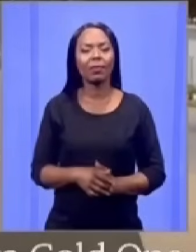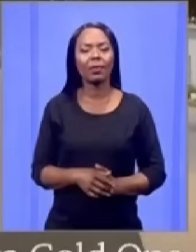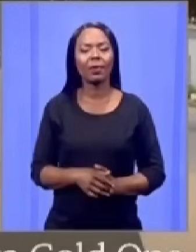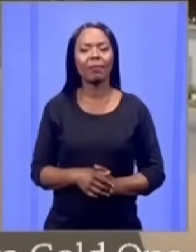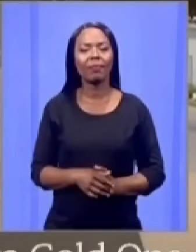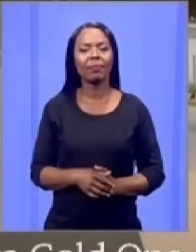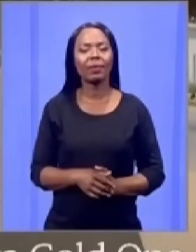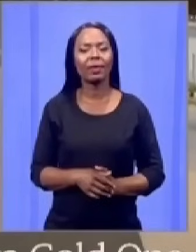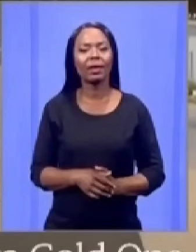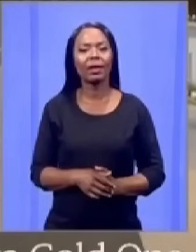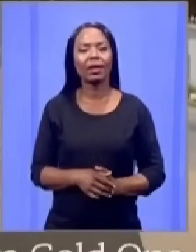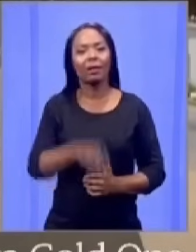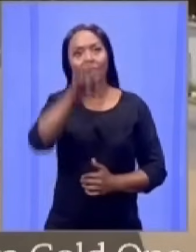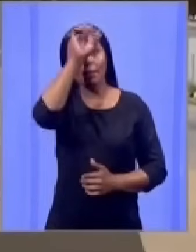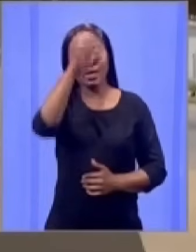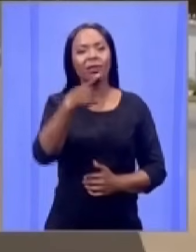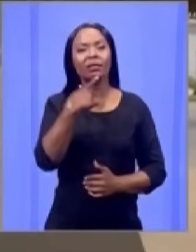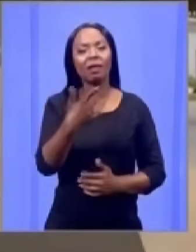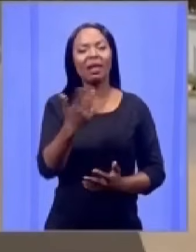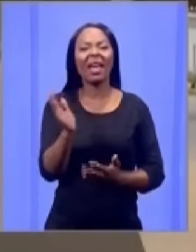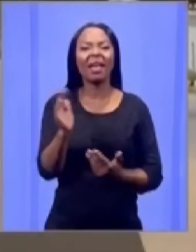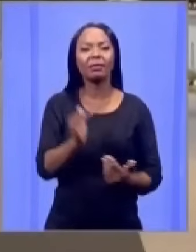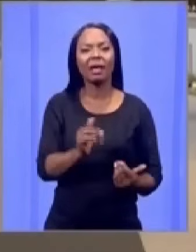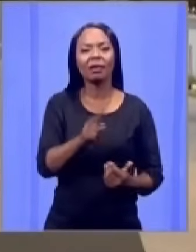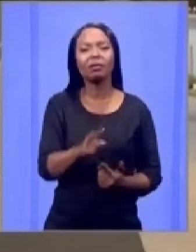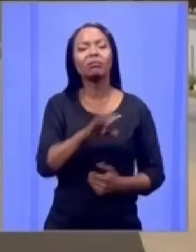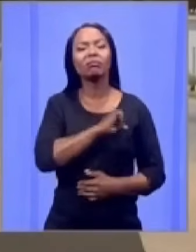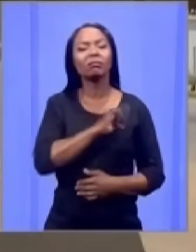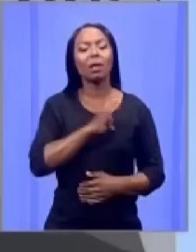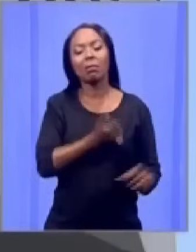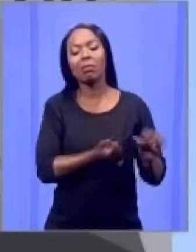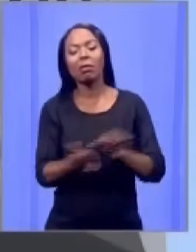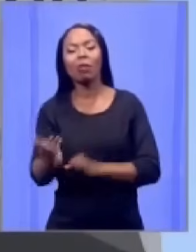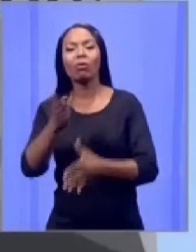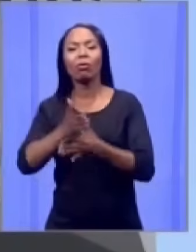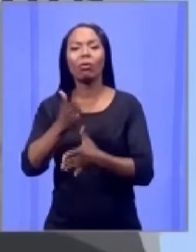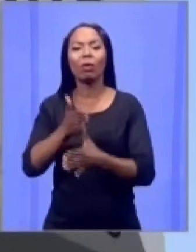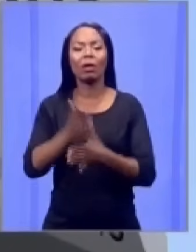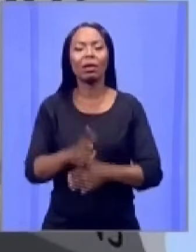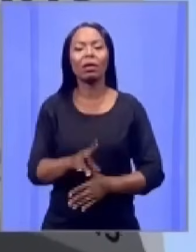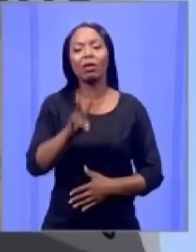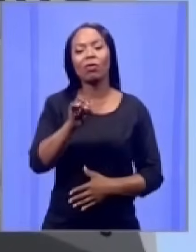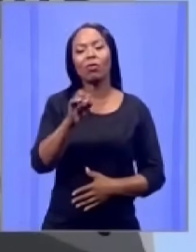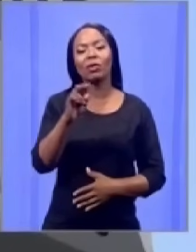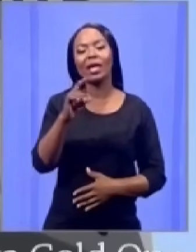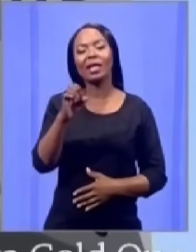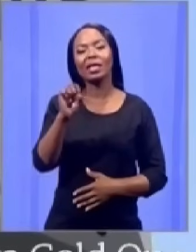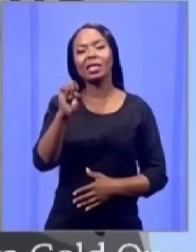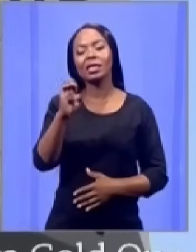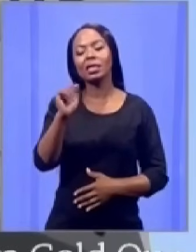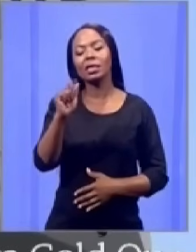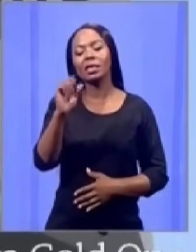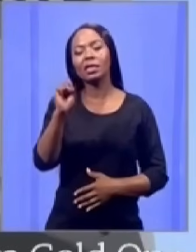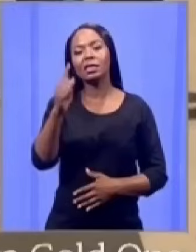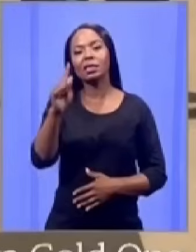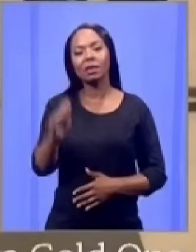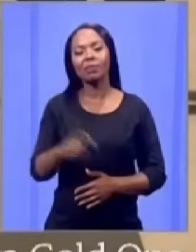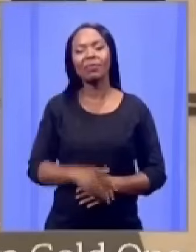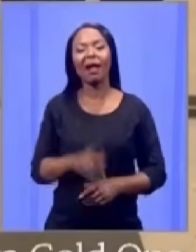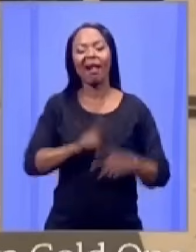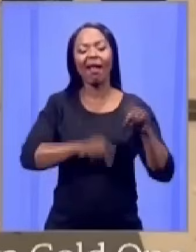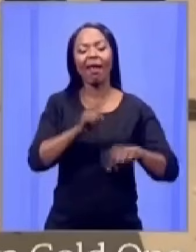Morafo o bolela ha o no lebeletse hore basebetsi ba tla kgutlela mosebetsing ka jeno morafong wa bona wa Modern East empa ho qhomme morusu moo ho swerweng batho ba